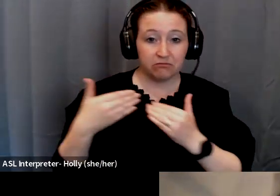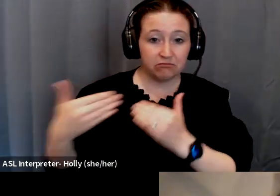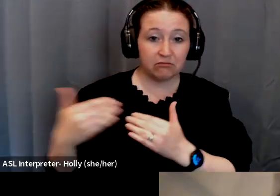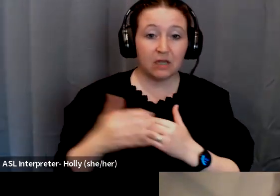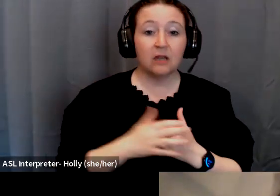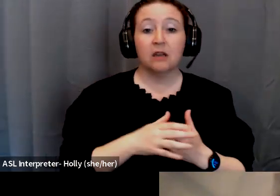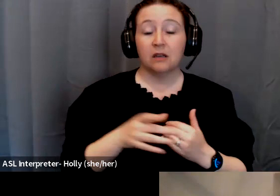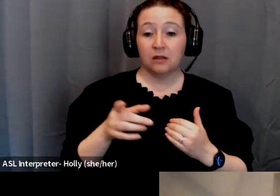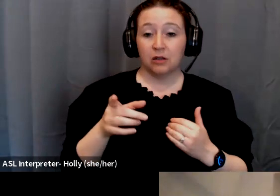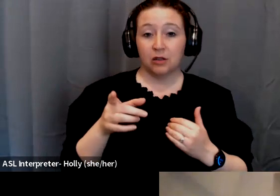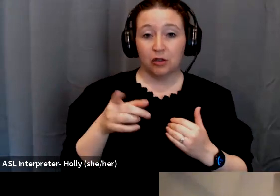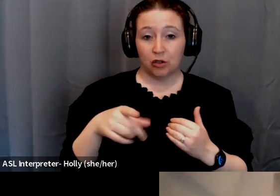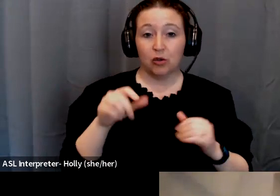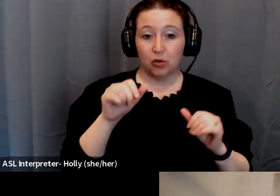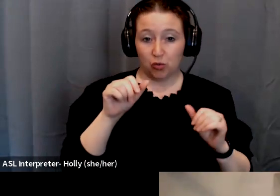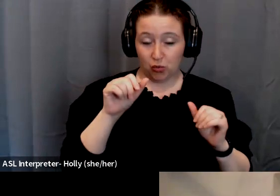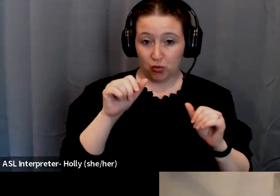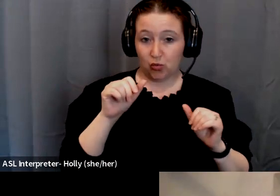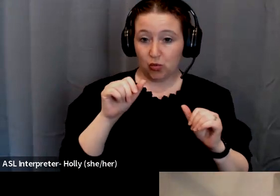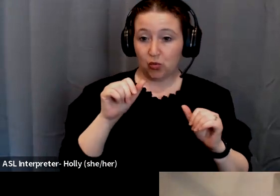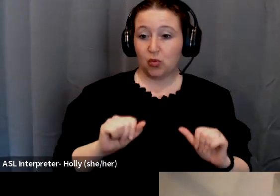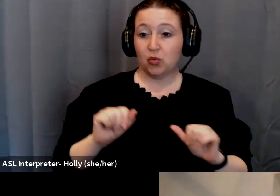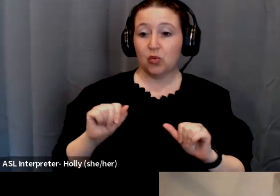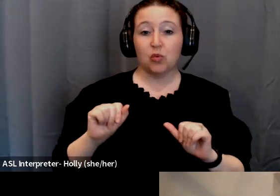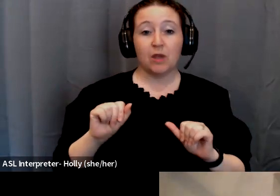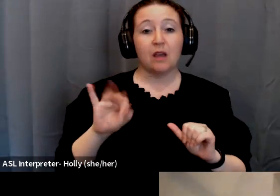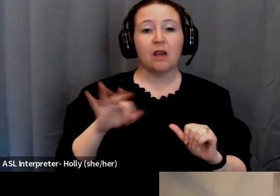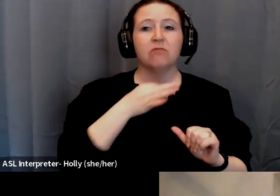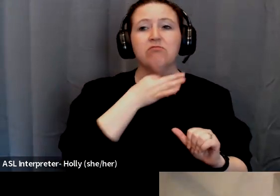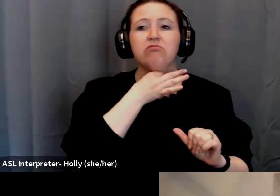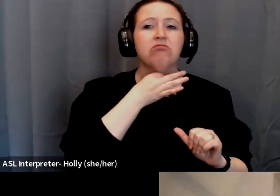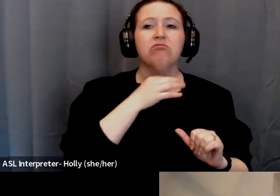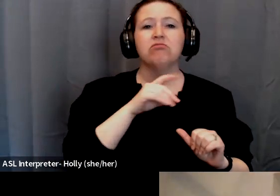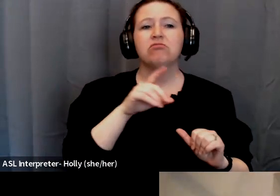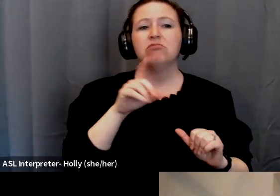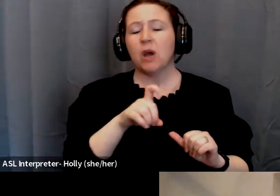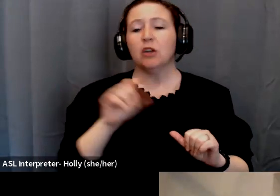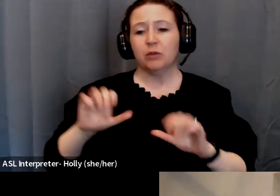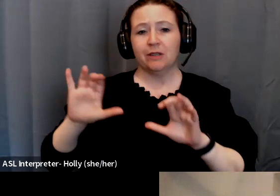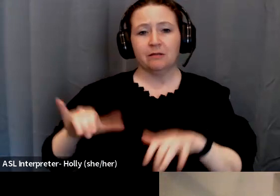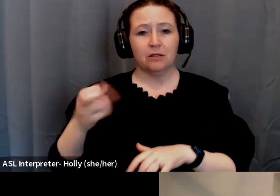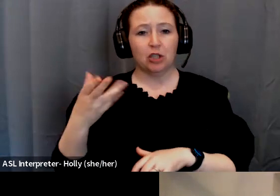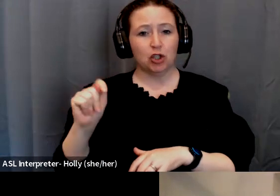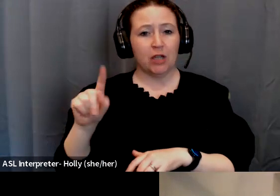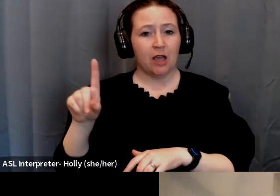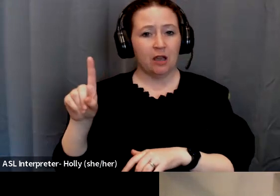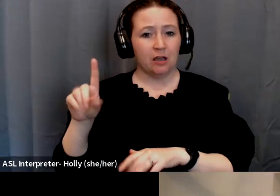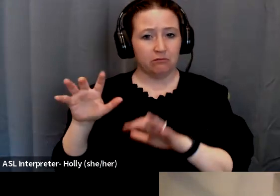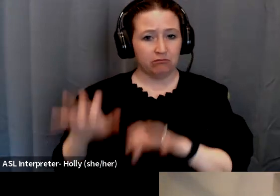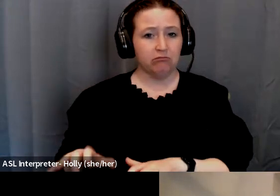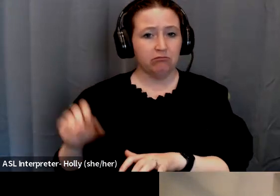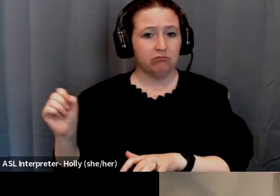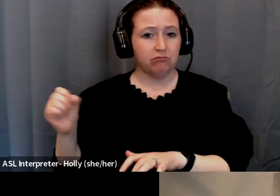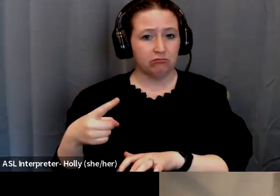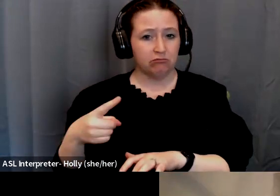You can ask questions in the chat. So if you open up your chat and have that on your screen, you can go ahead and type